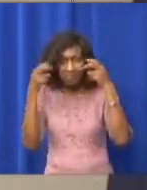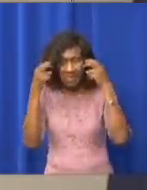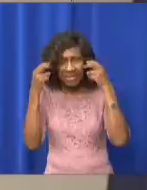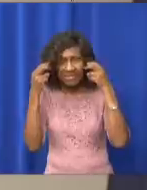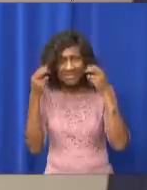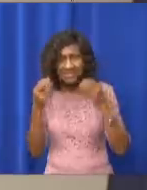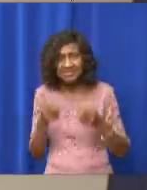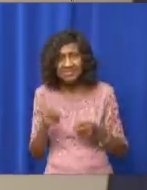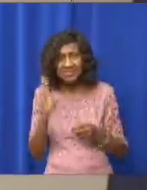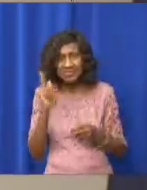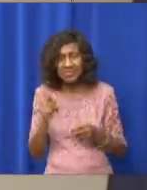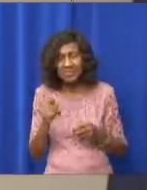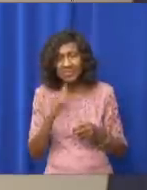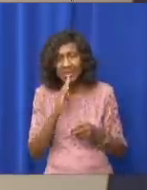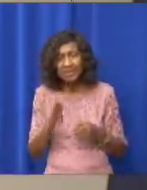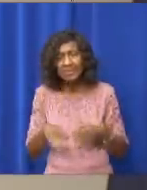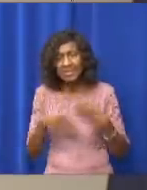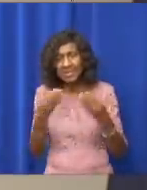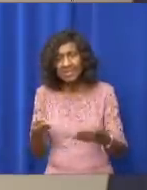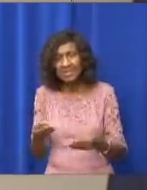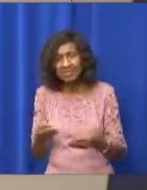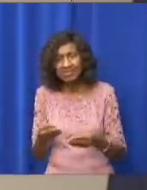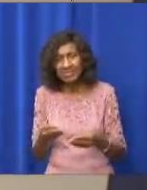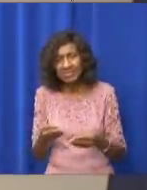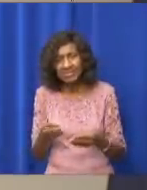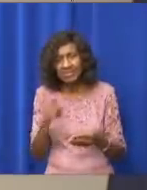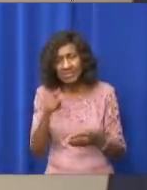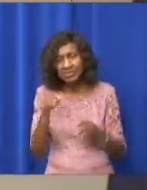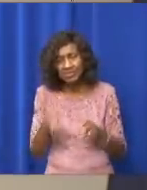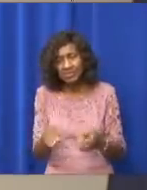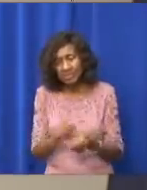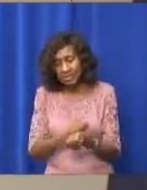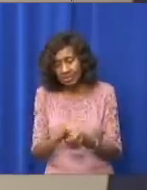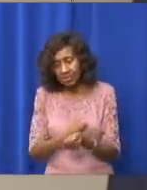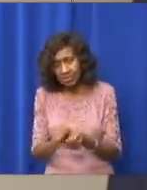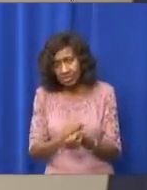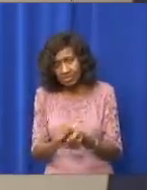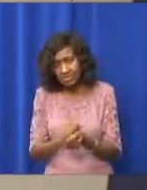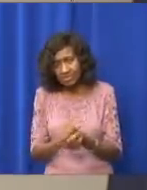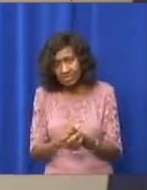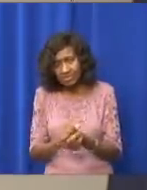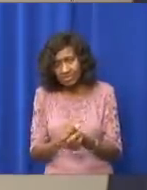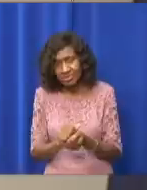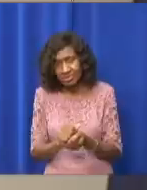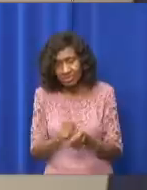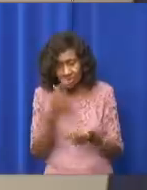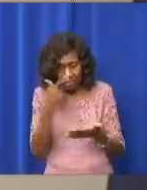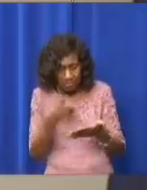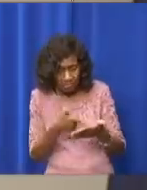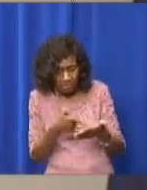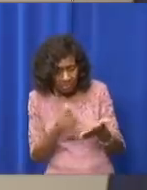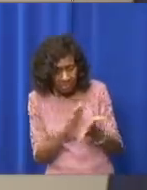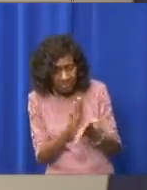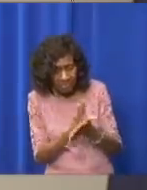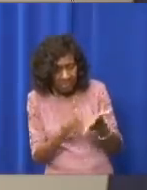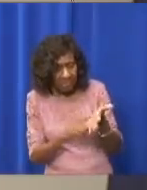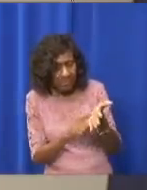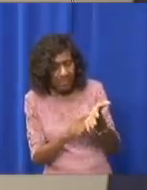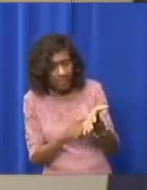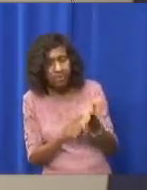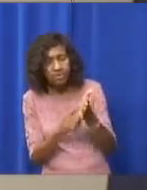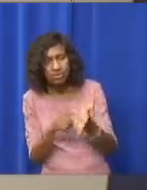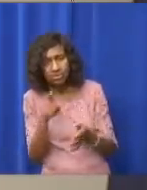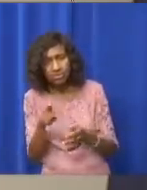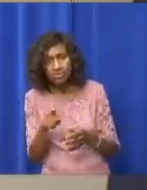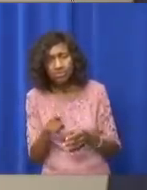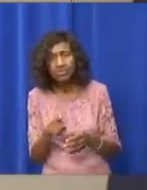same time. It can be utilized after they have been washed, per the instructions on the accompanying flyer. Positive feedback has already